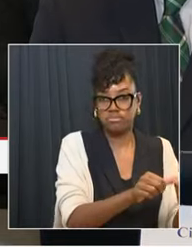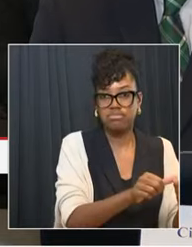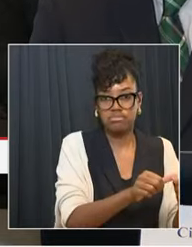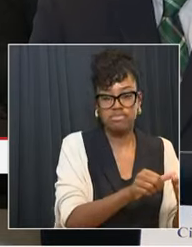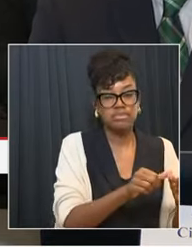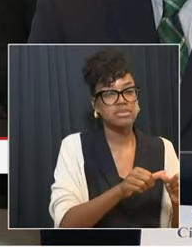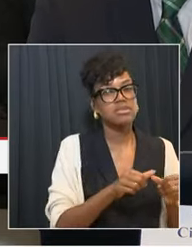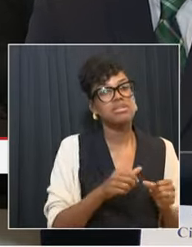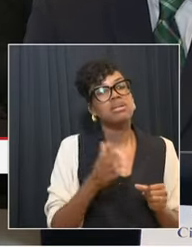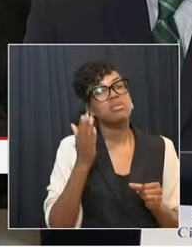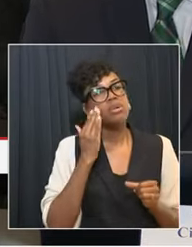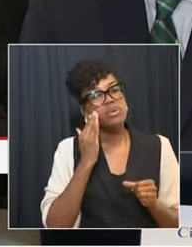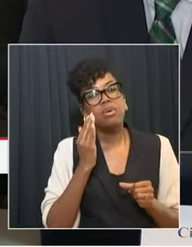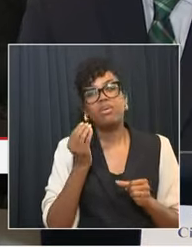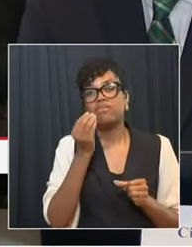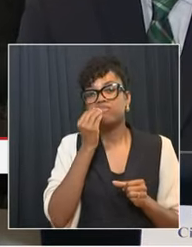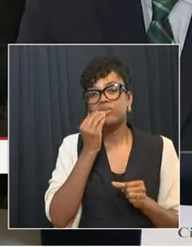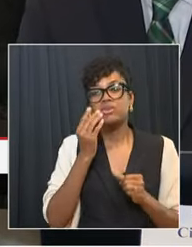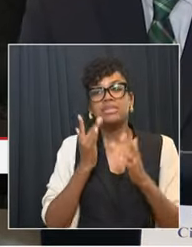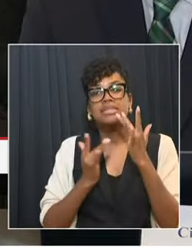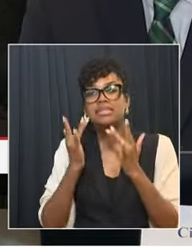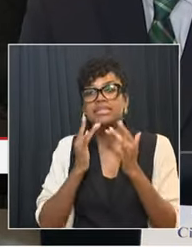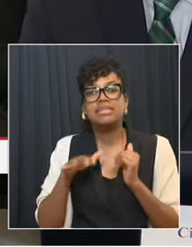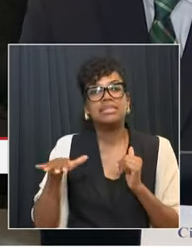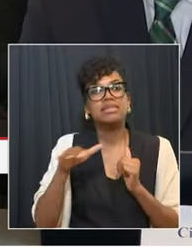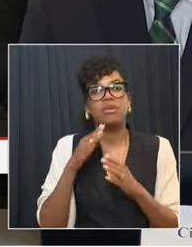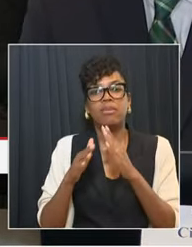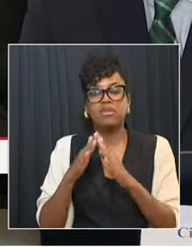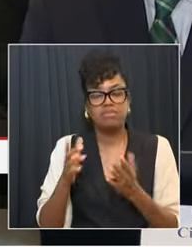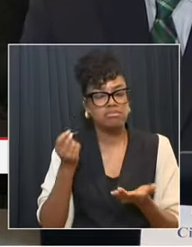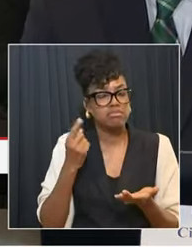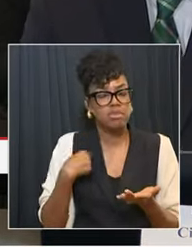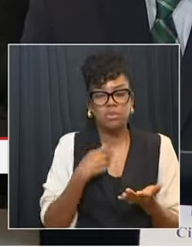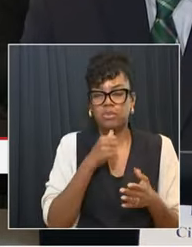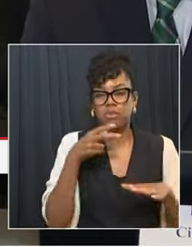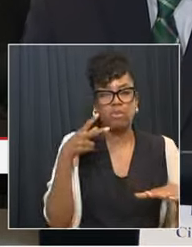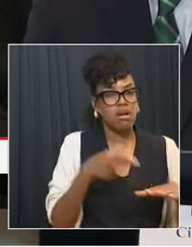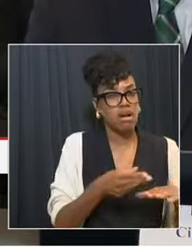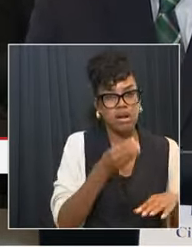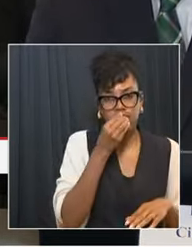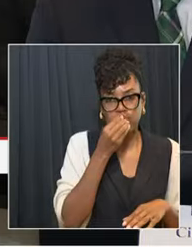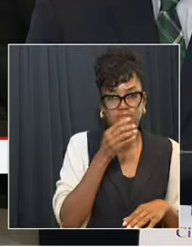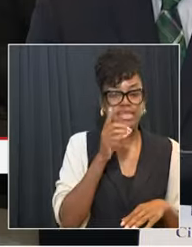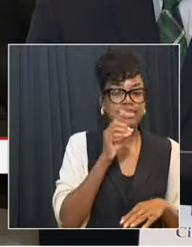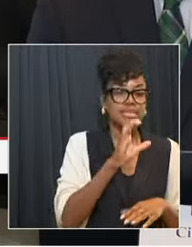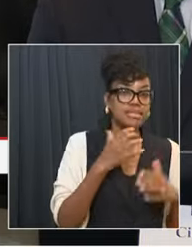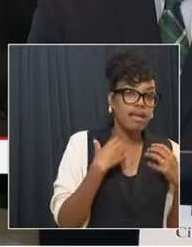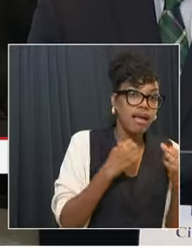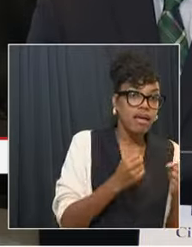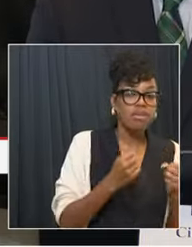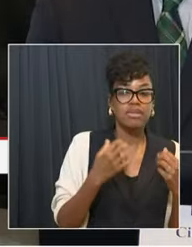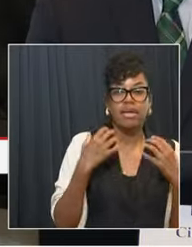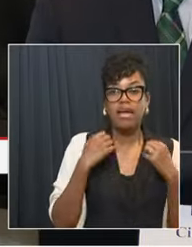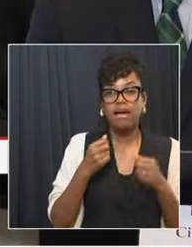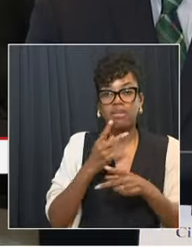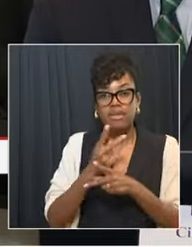so there's no reductions to the programs you would see funded at, like DC Health, Healthcare Finance, and other agencies.